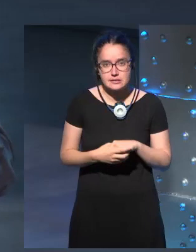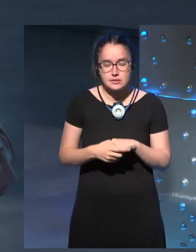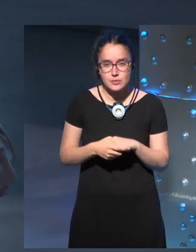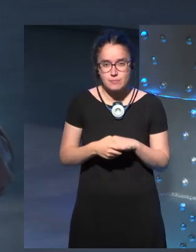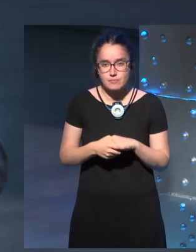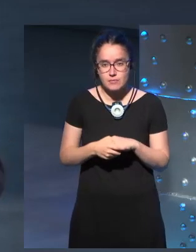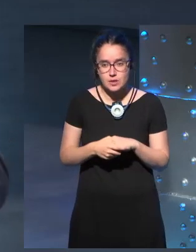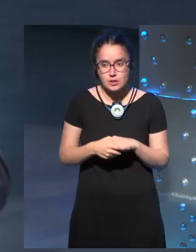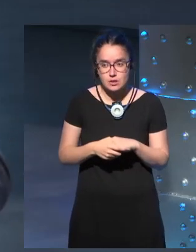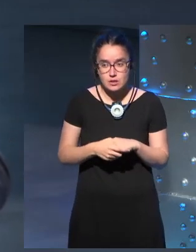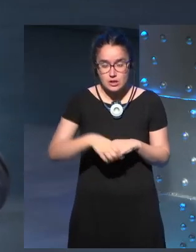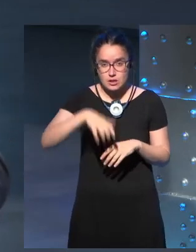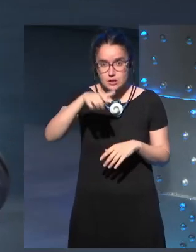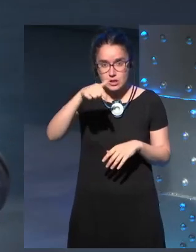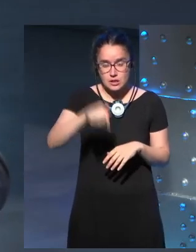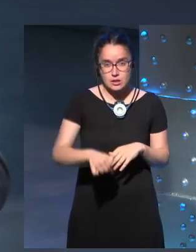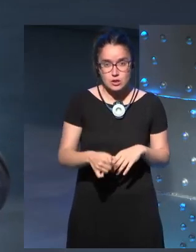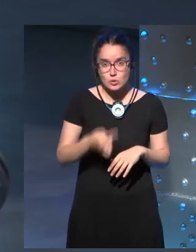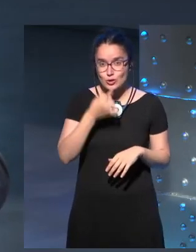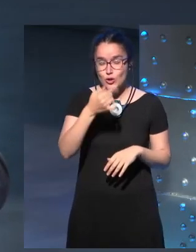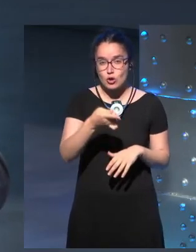I love Jürgen Klopp.